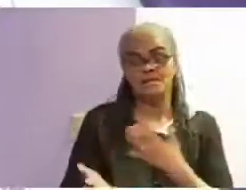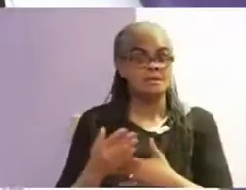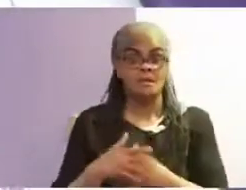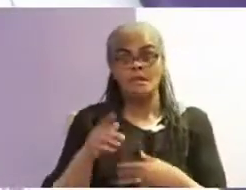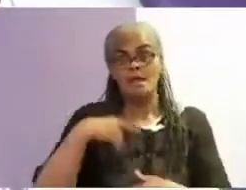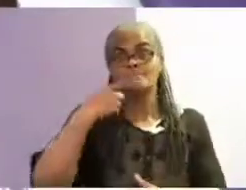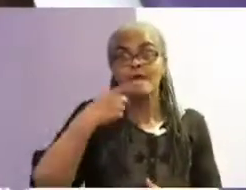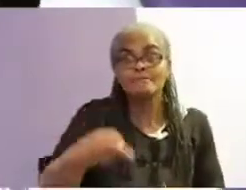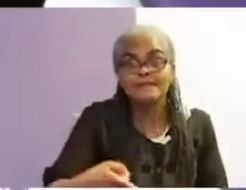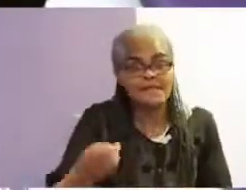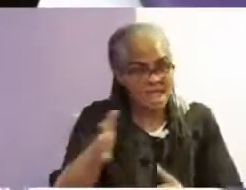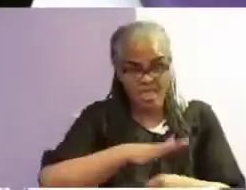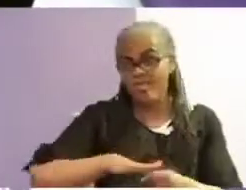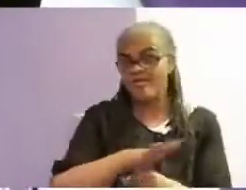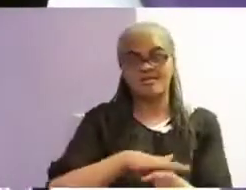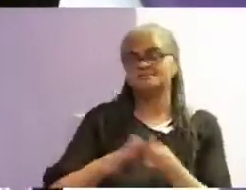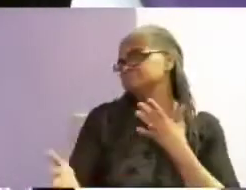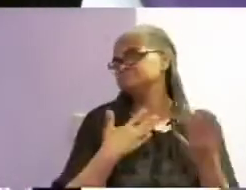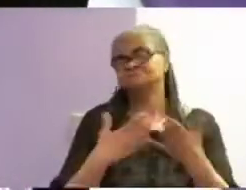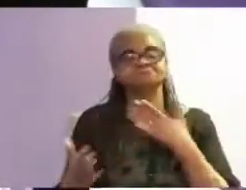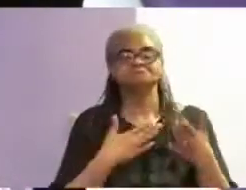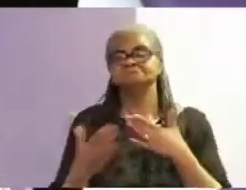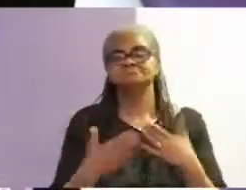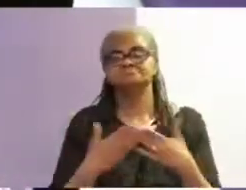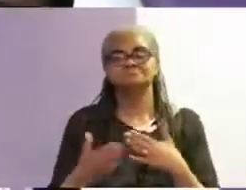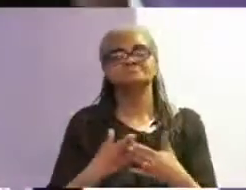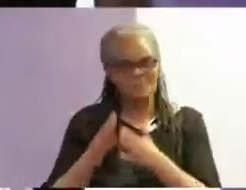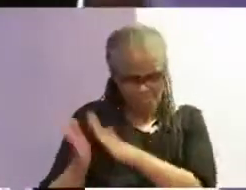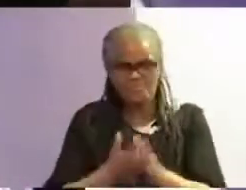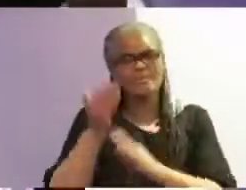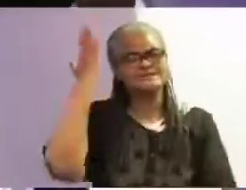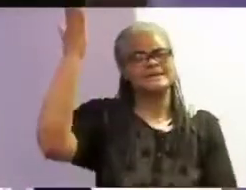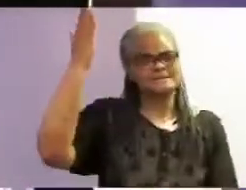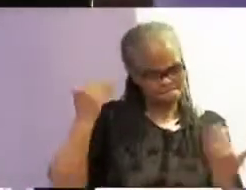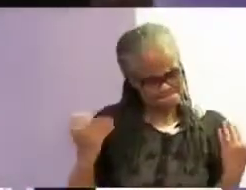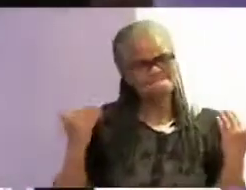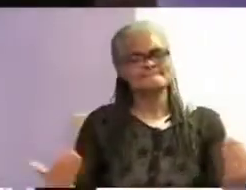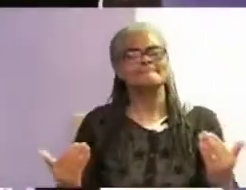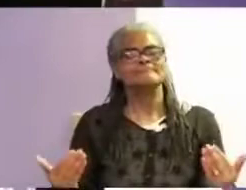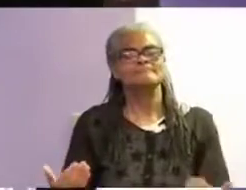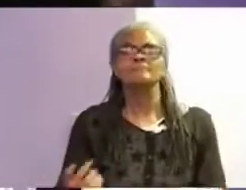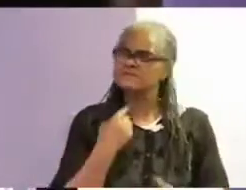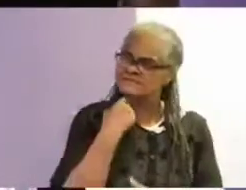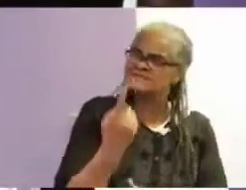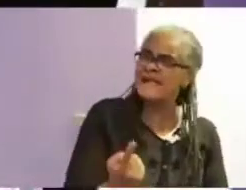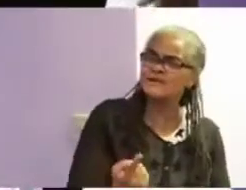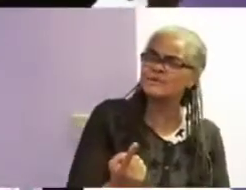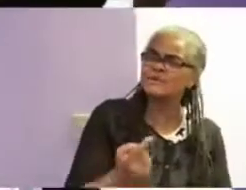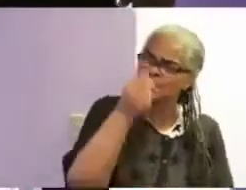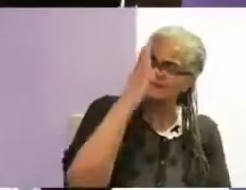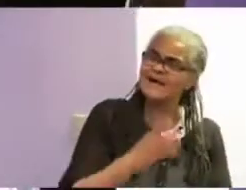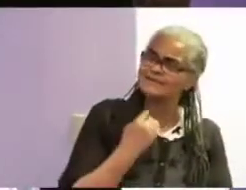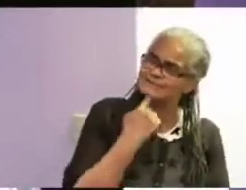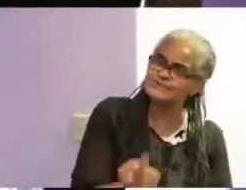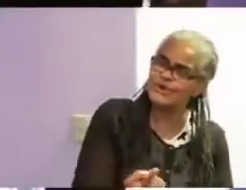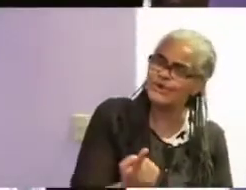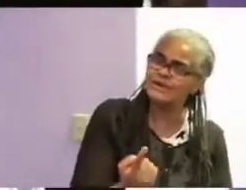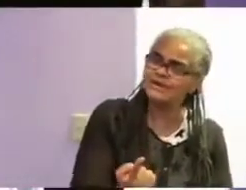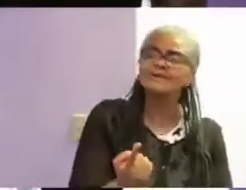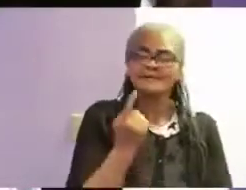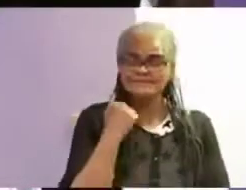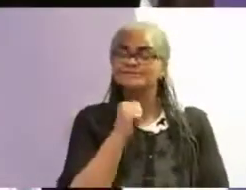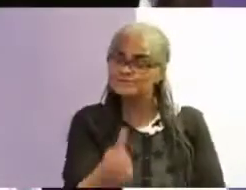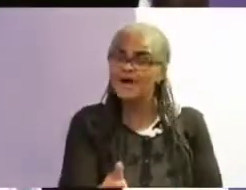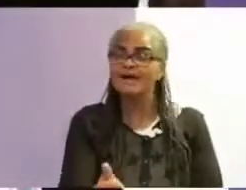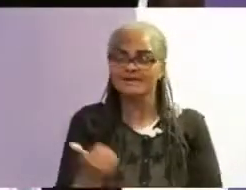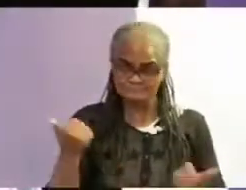or Safeway. Every time you hear about the devil trying to tell you there ain't nothing going to work for you,